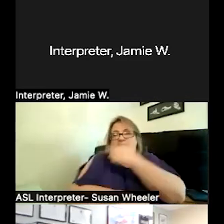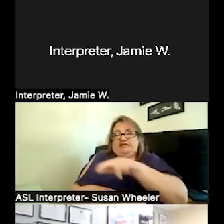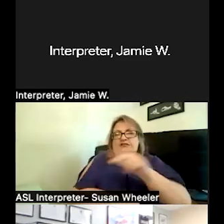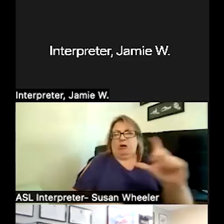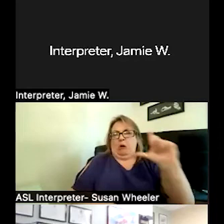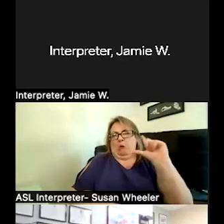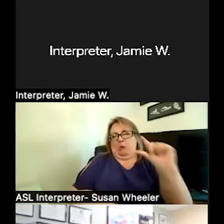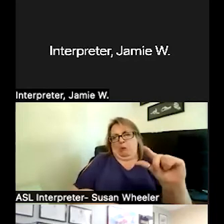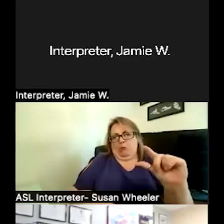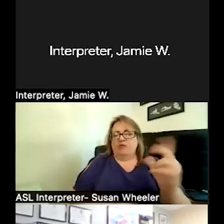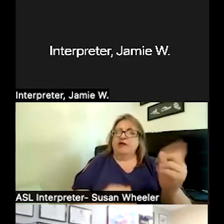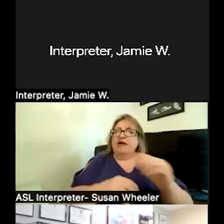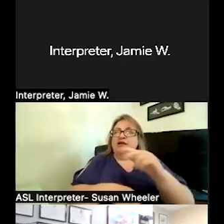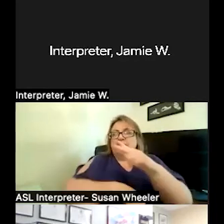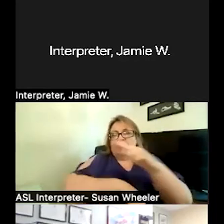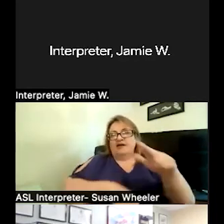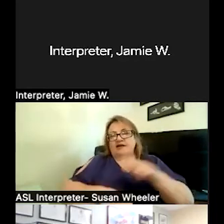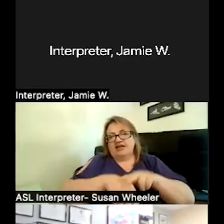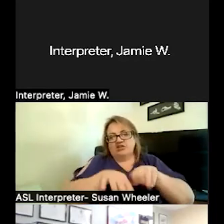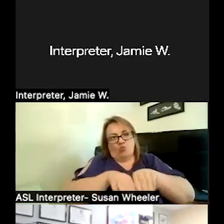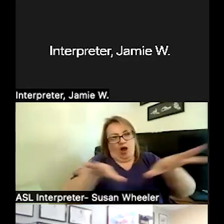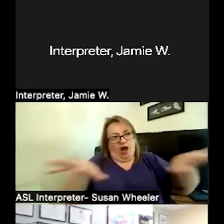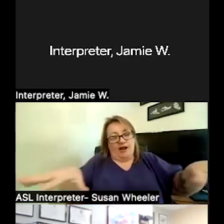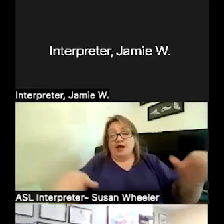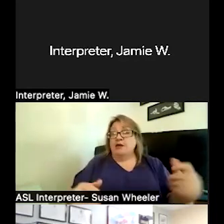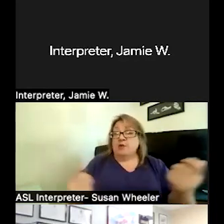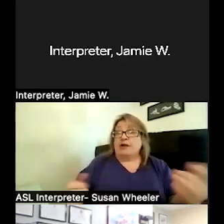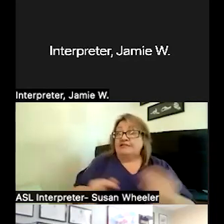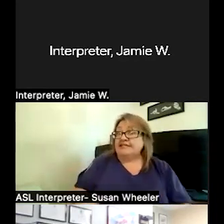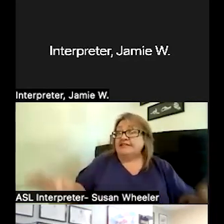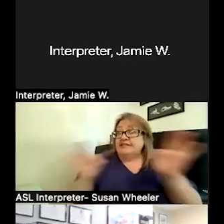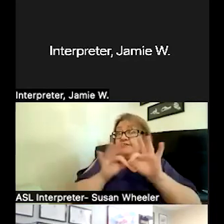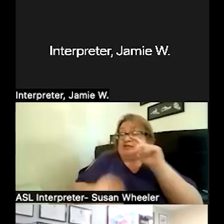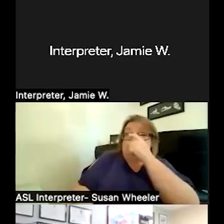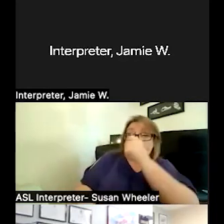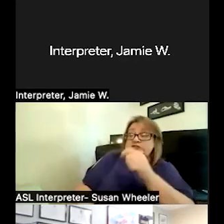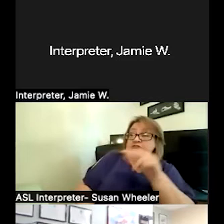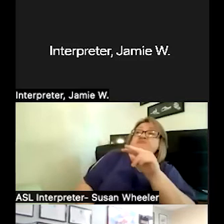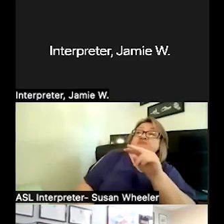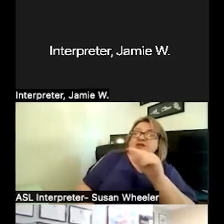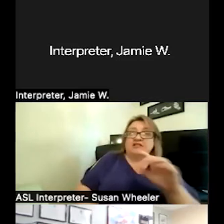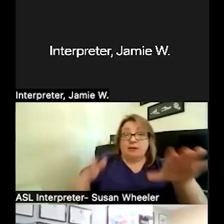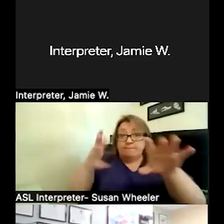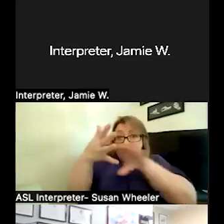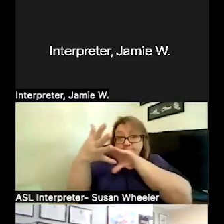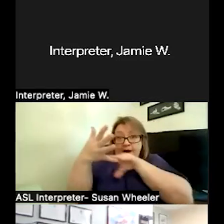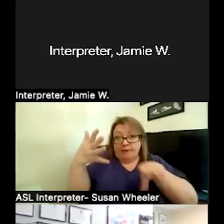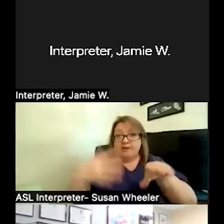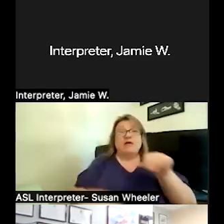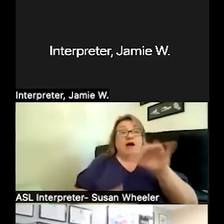small nationwide. But what is of significant interest is the very bottom line,